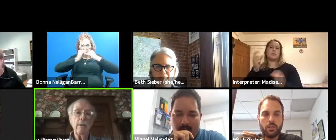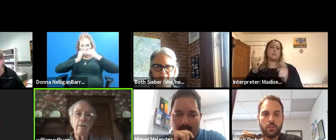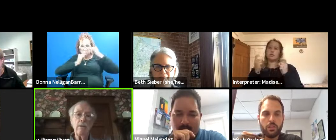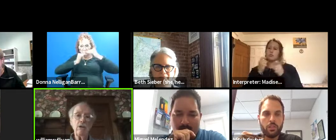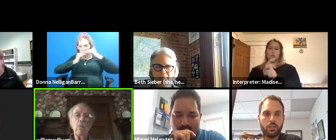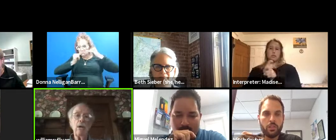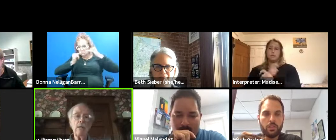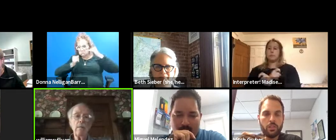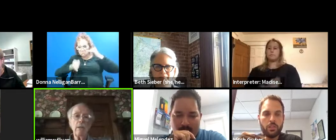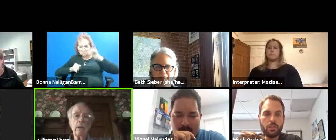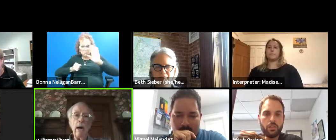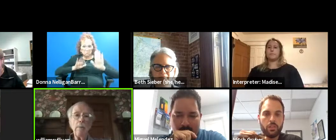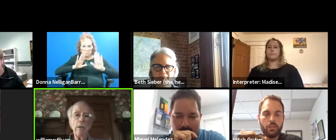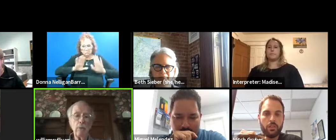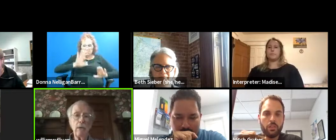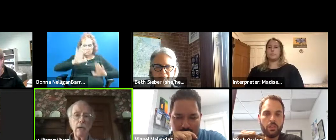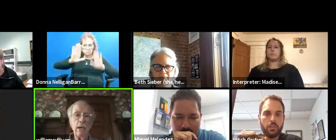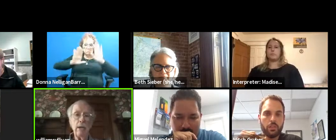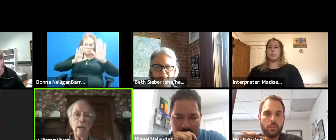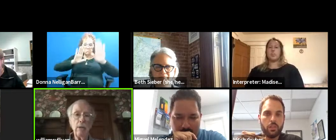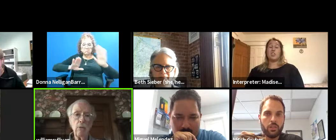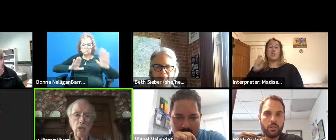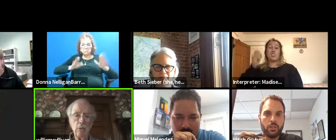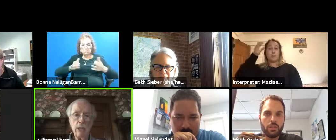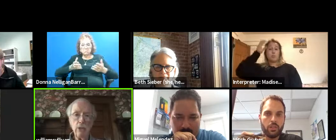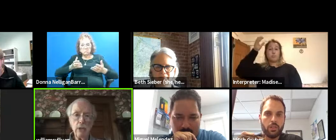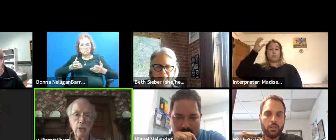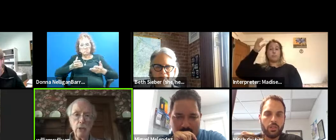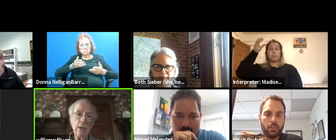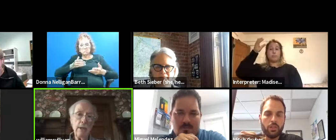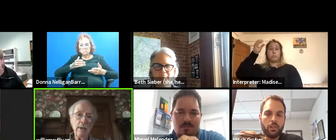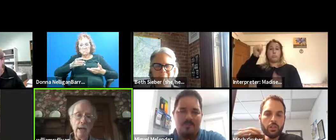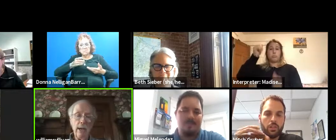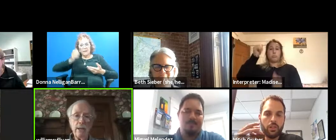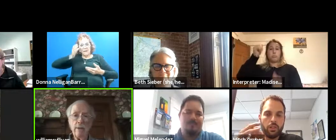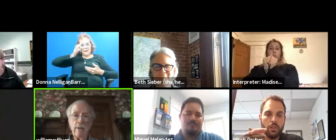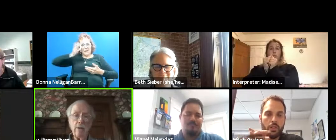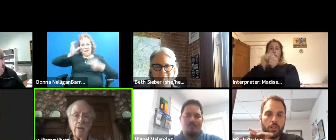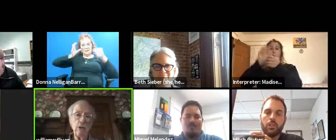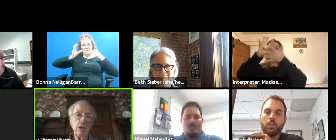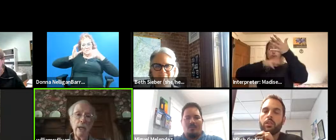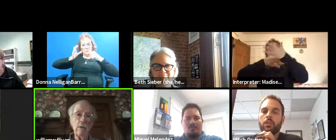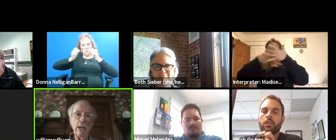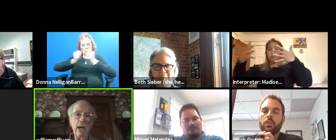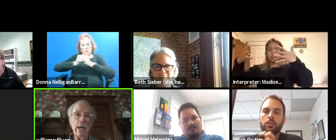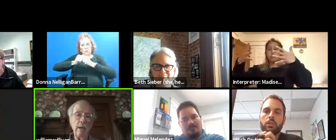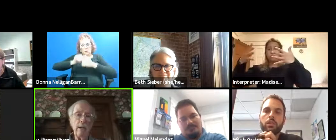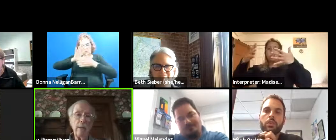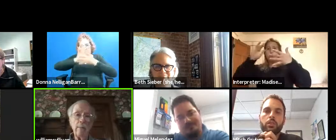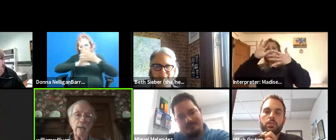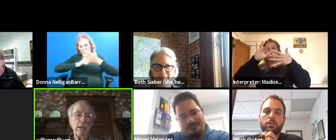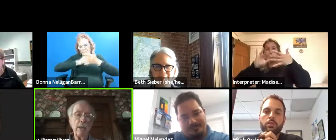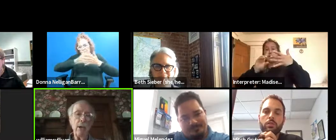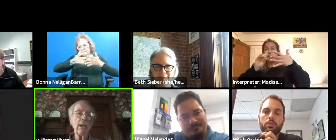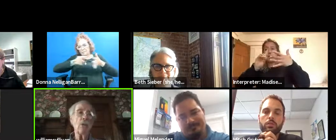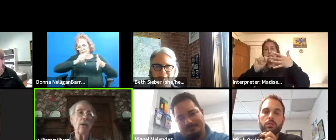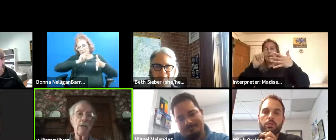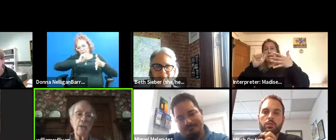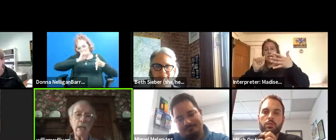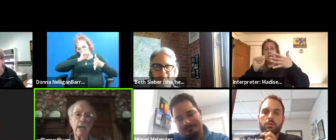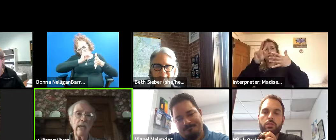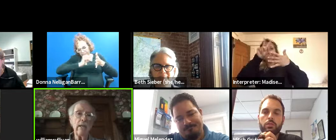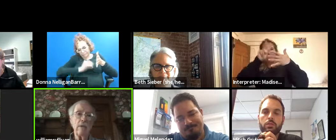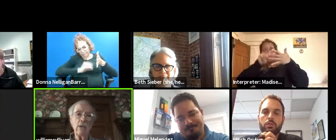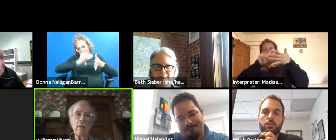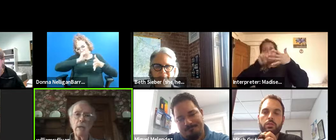be somewhat competent with spreadsheets, and you have to understand how to read data. But I can work